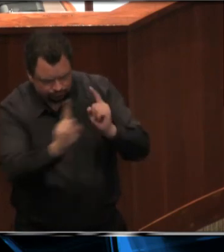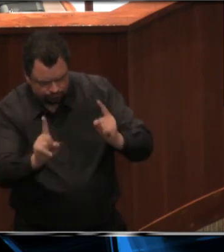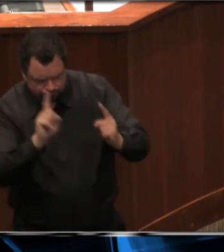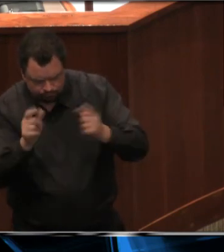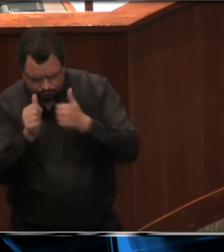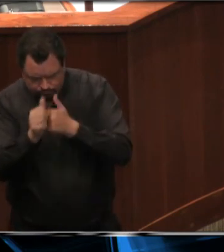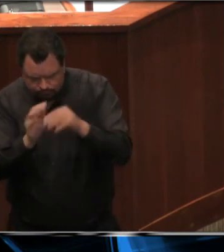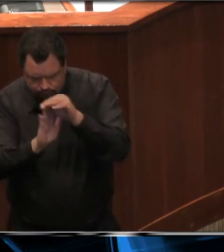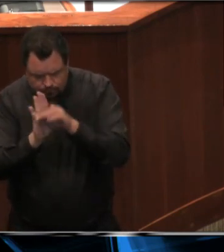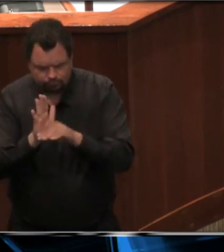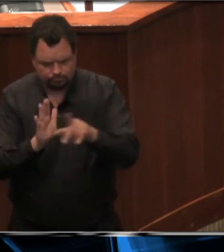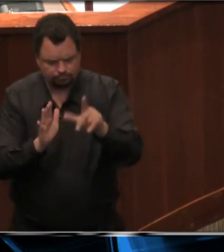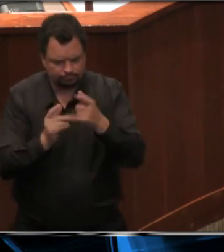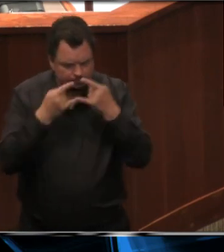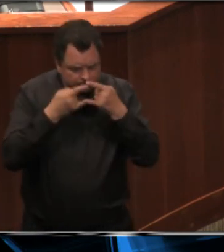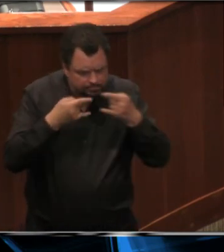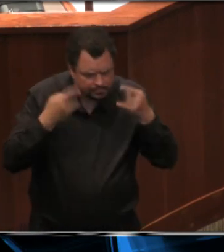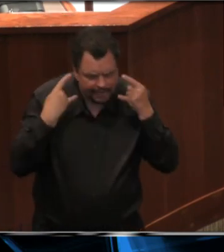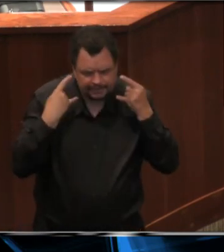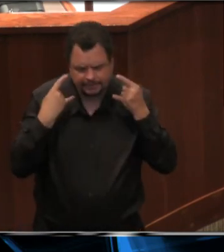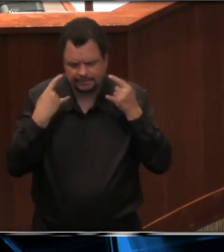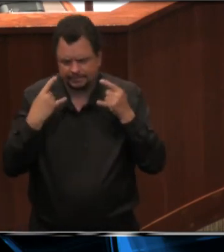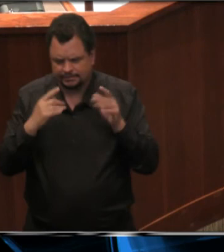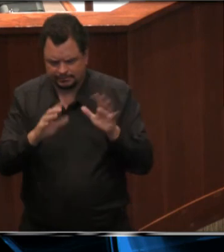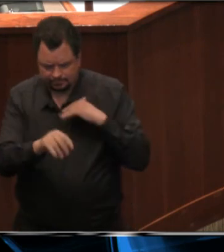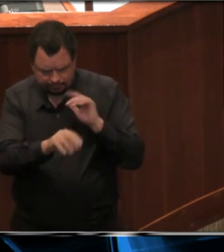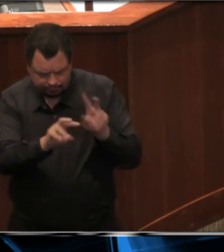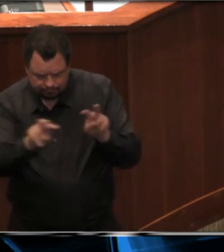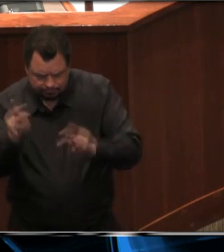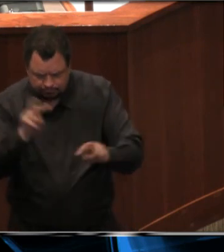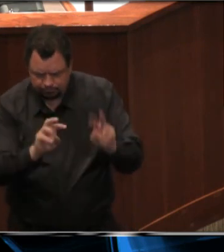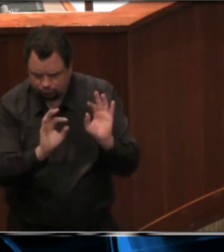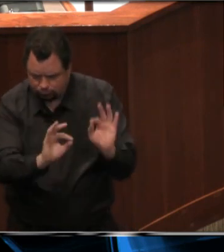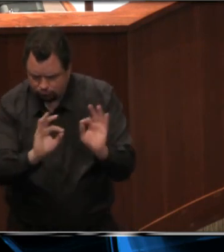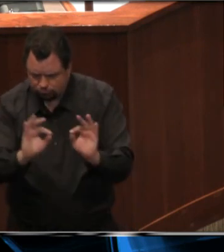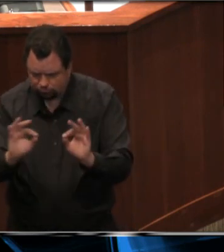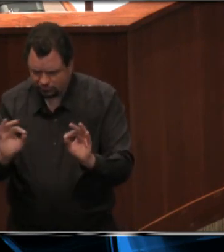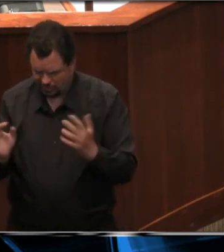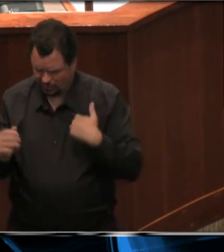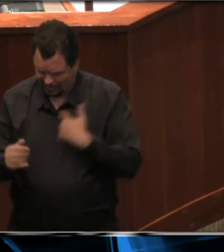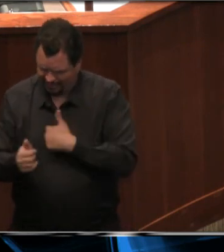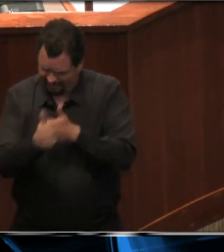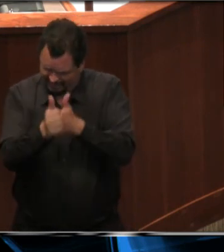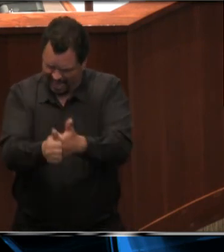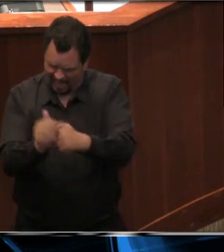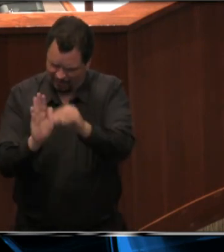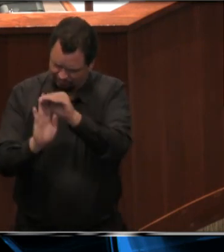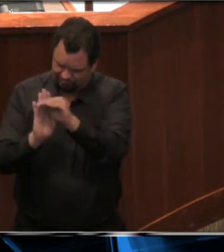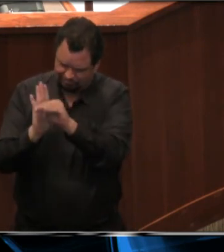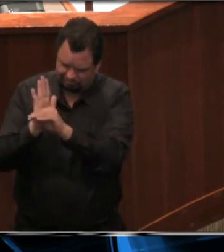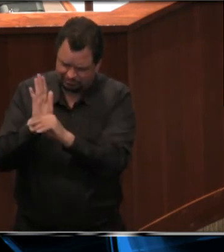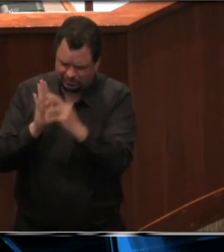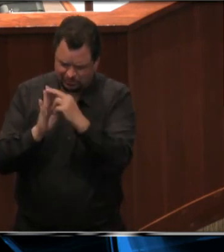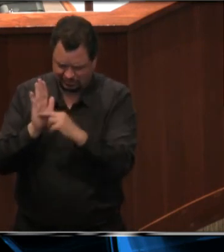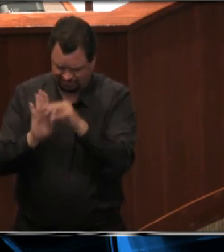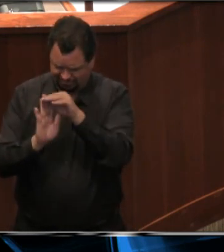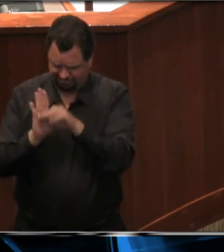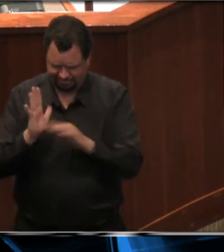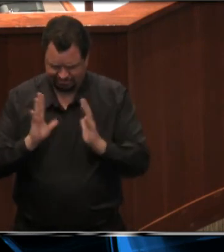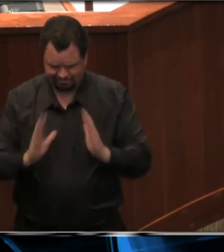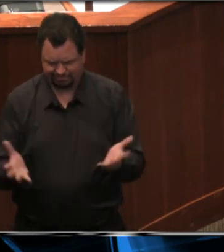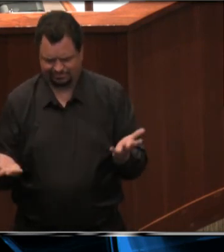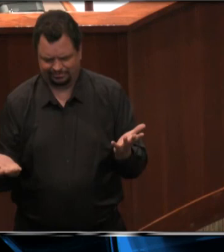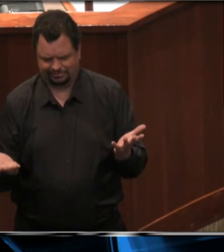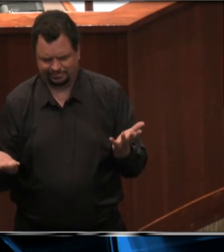masks, and all of that. Any more? Nope, I think that's it. Guys, any questions on the pool league play at